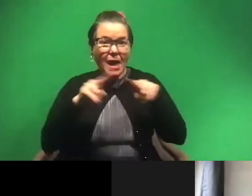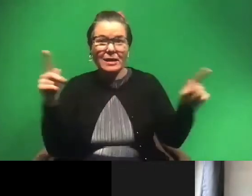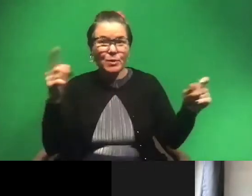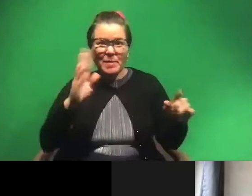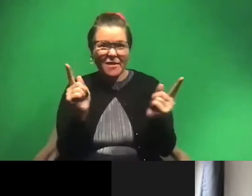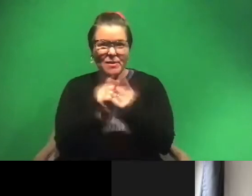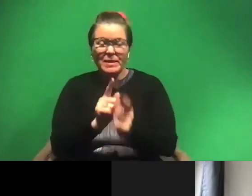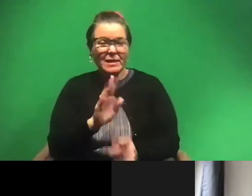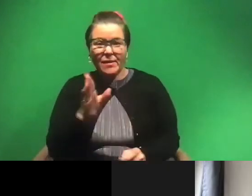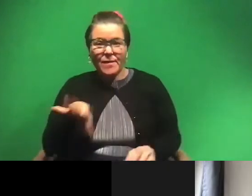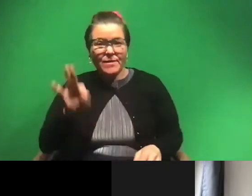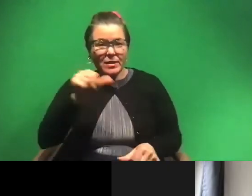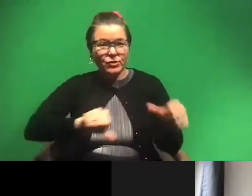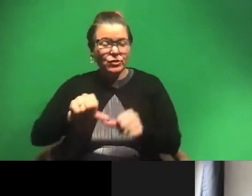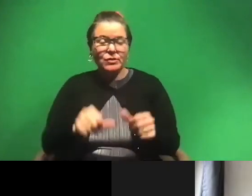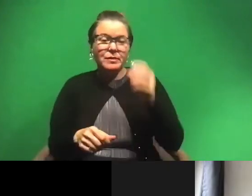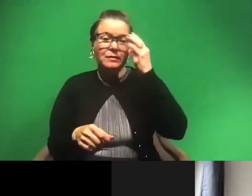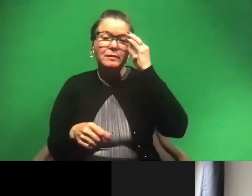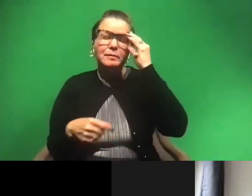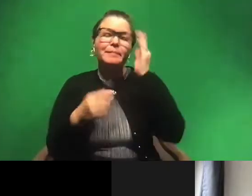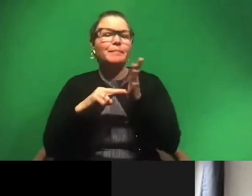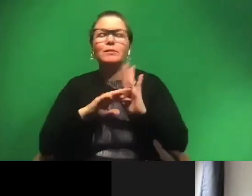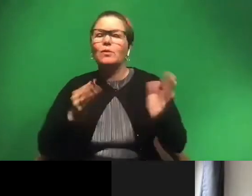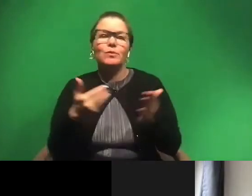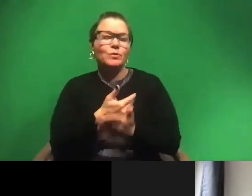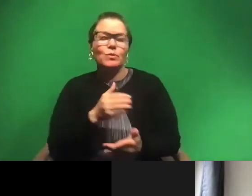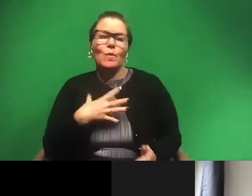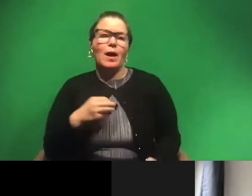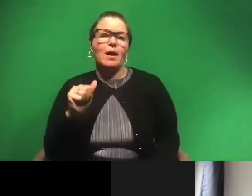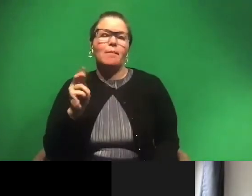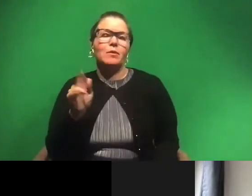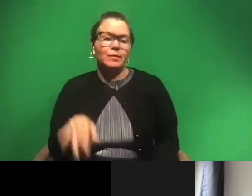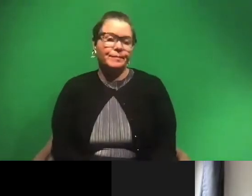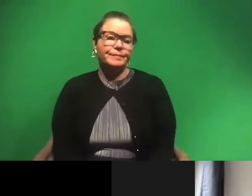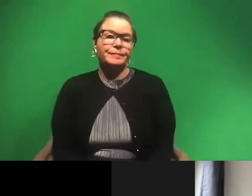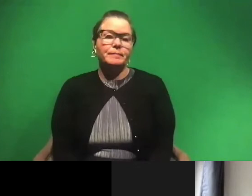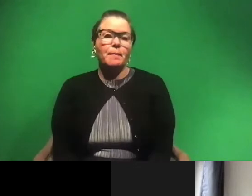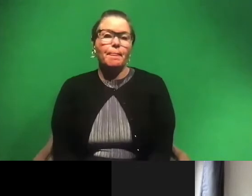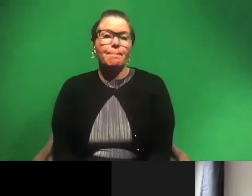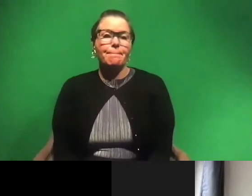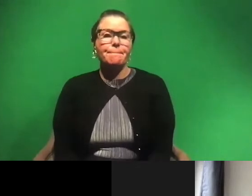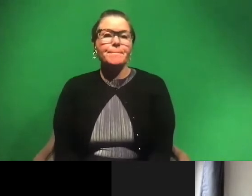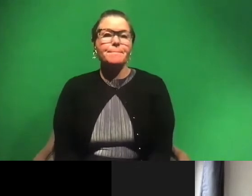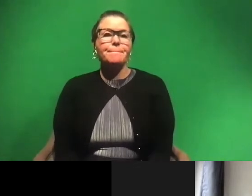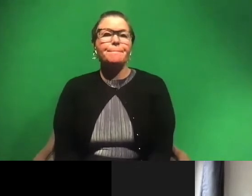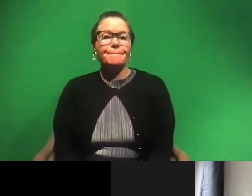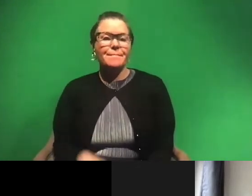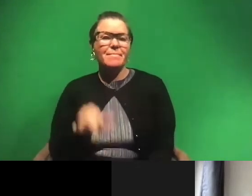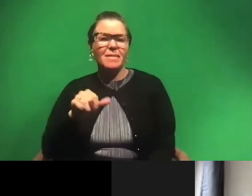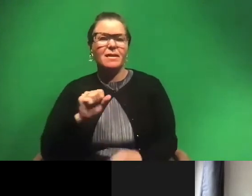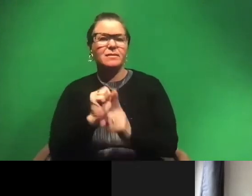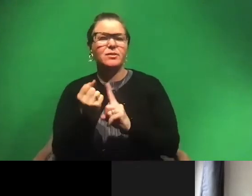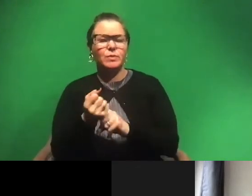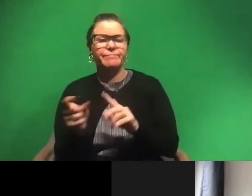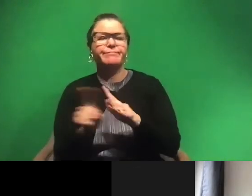other. And so we never get new white abalone. So right now, that's the situation that's in the wild.